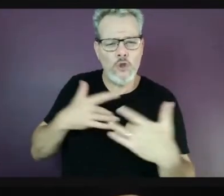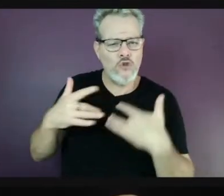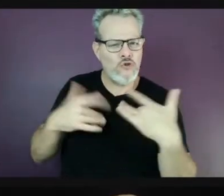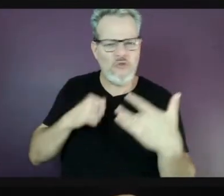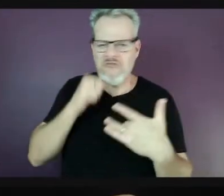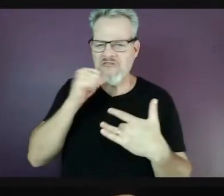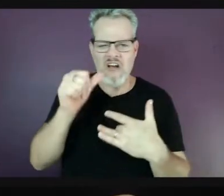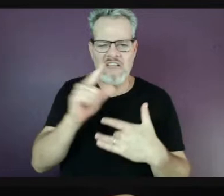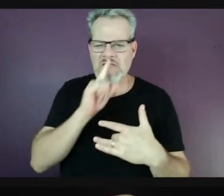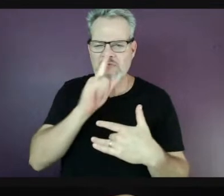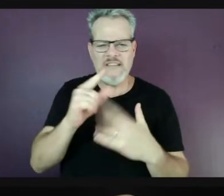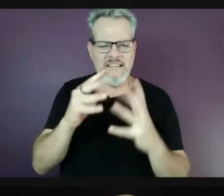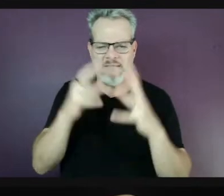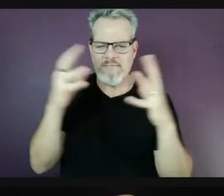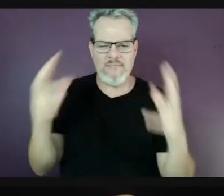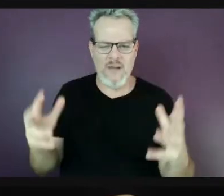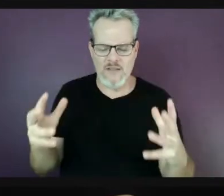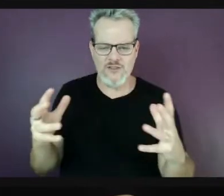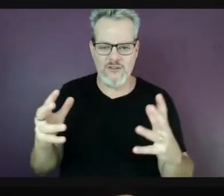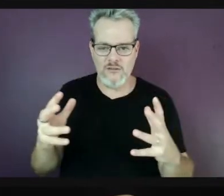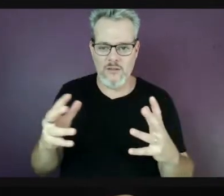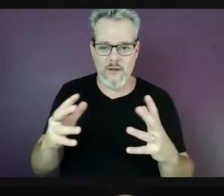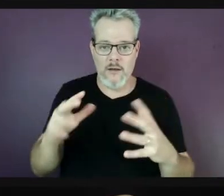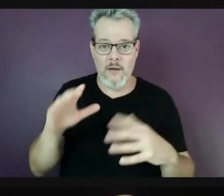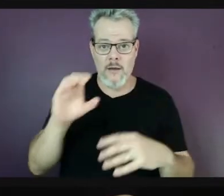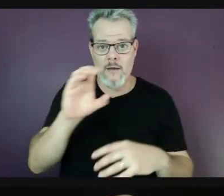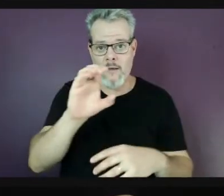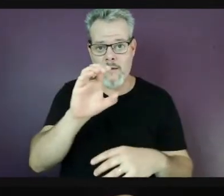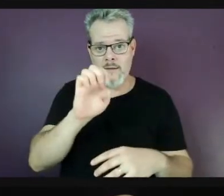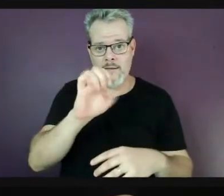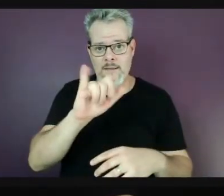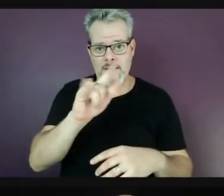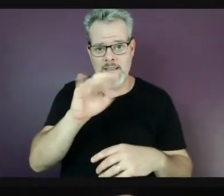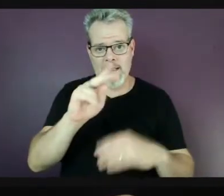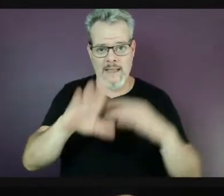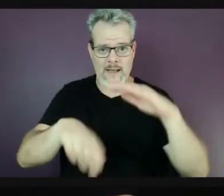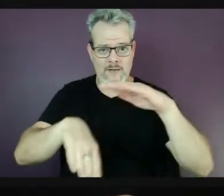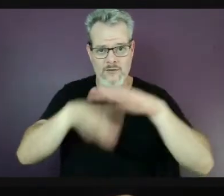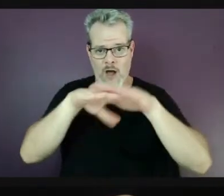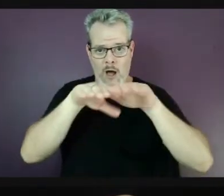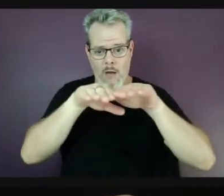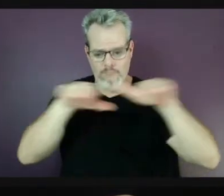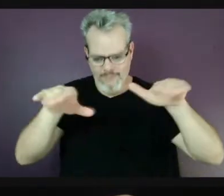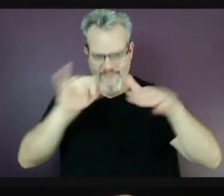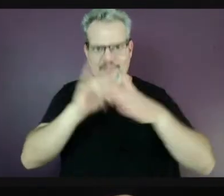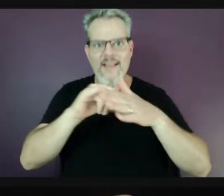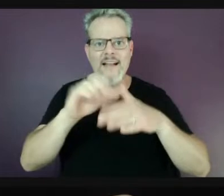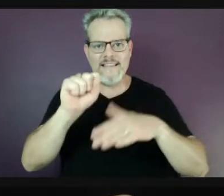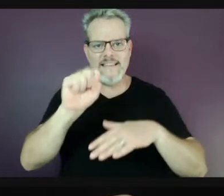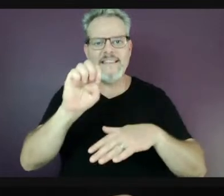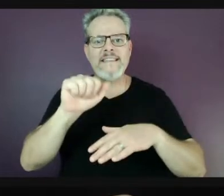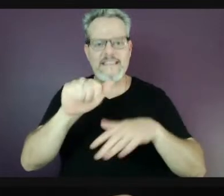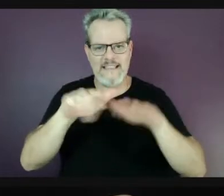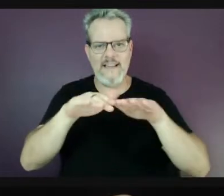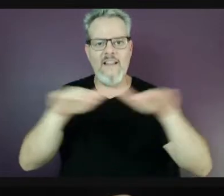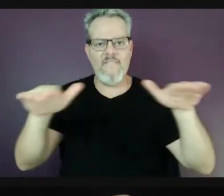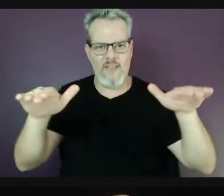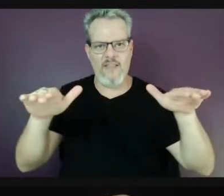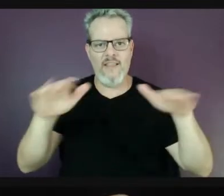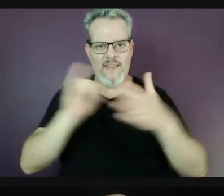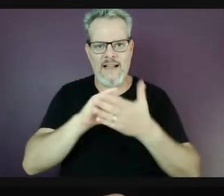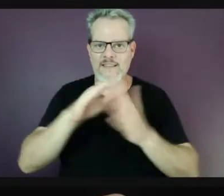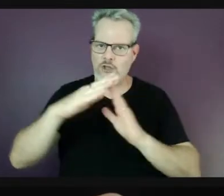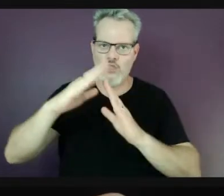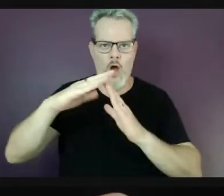as it looks. The real ceiling here is right around there. That looks like slightly below sea level. That's the top of this intrusion, apparently.